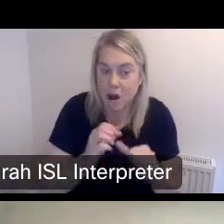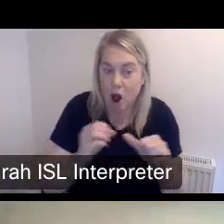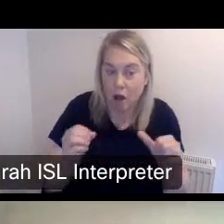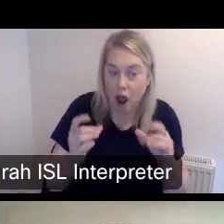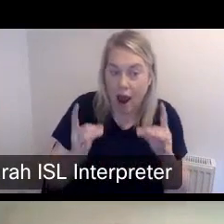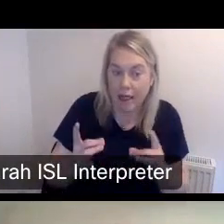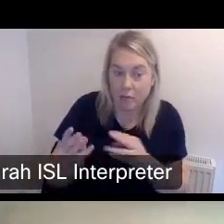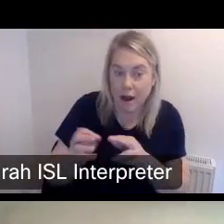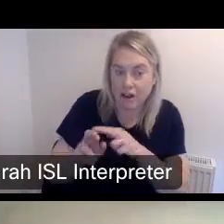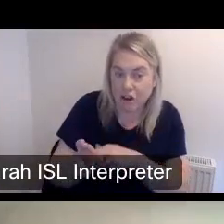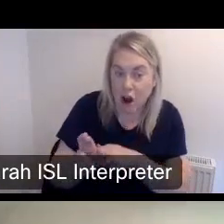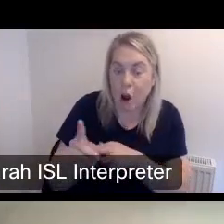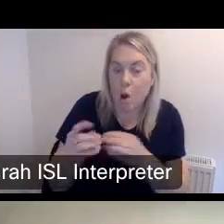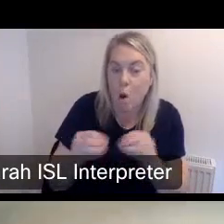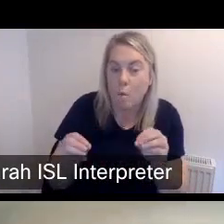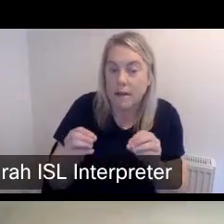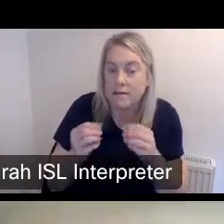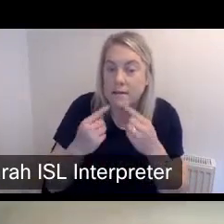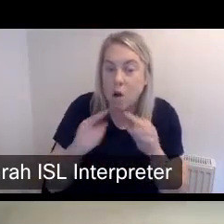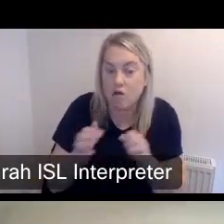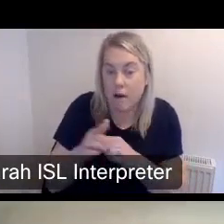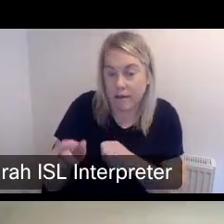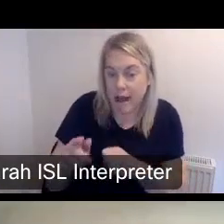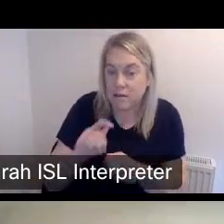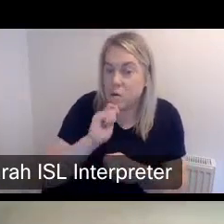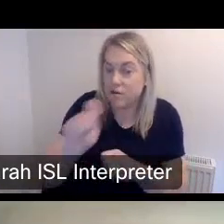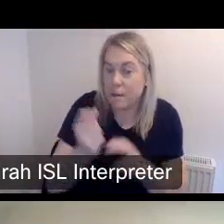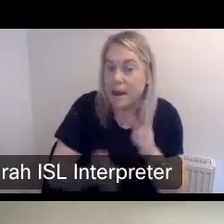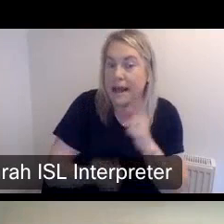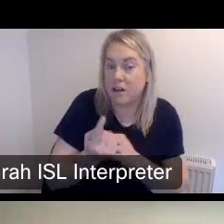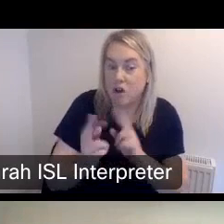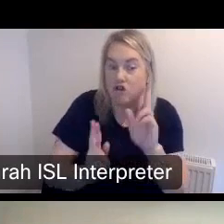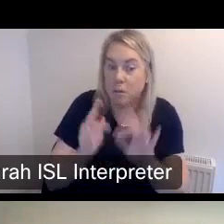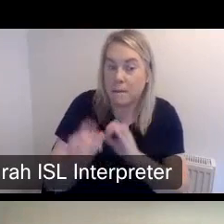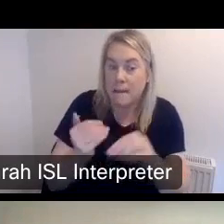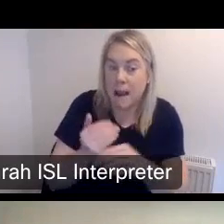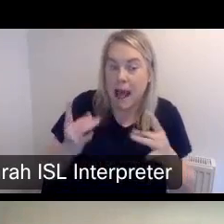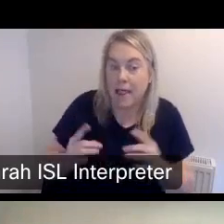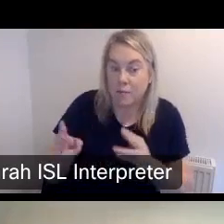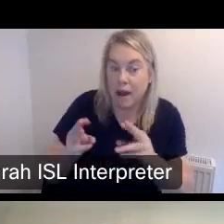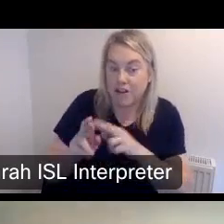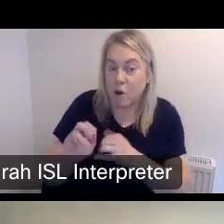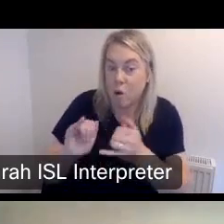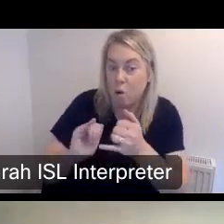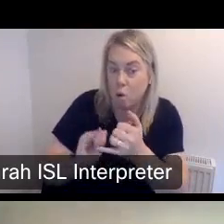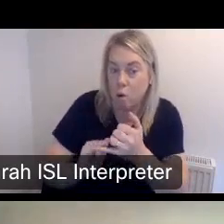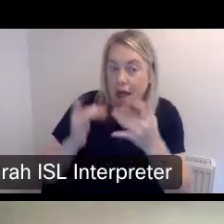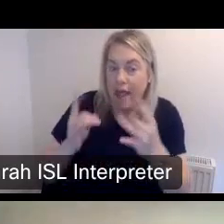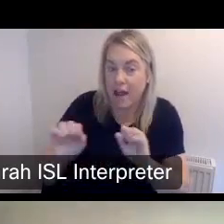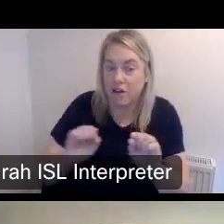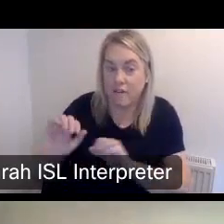health practitioner. The open disclosure of that notifiable incident should be made by a health practitioner whom the health service